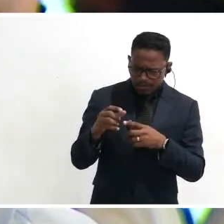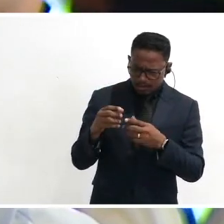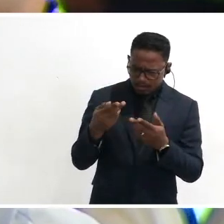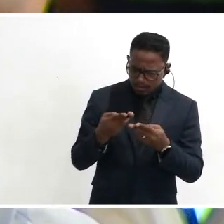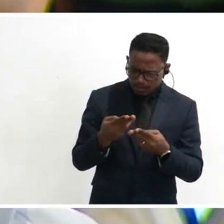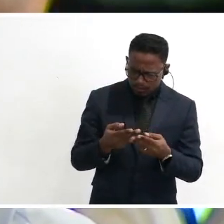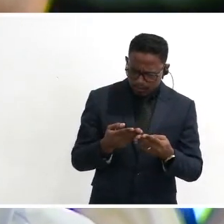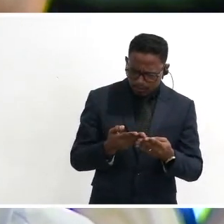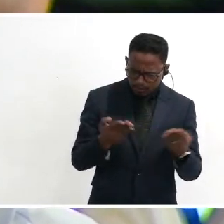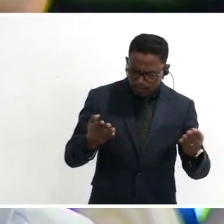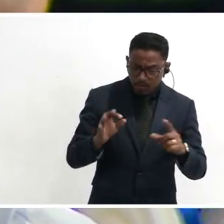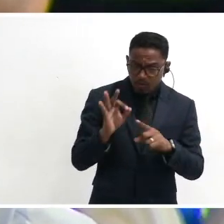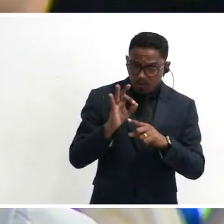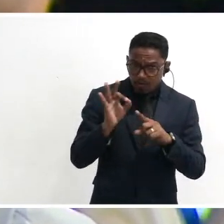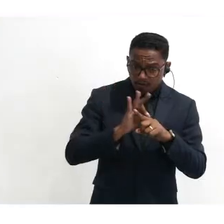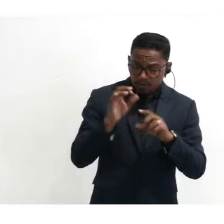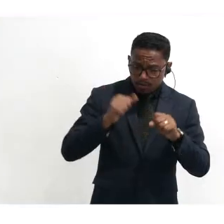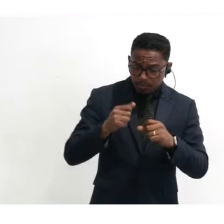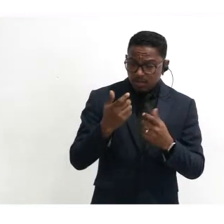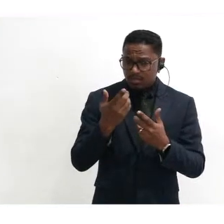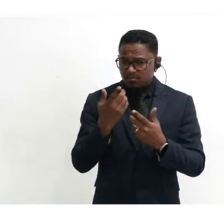dispositivos?